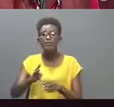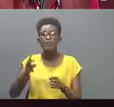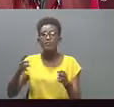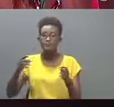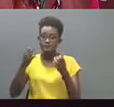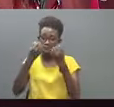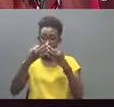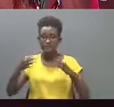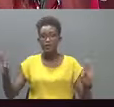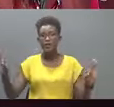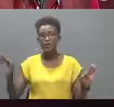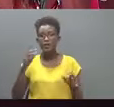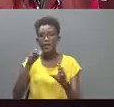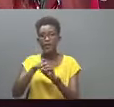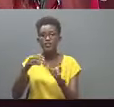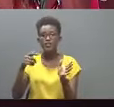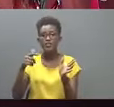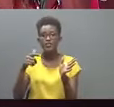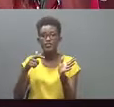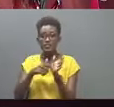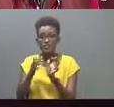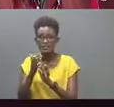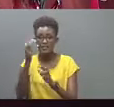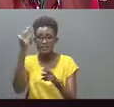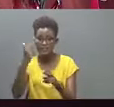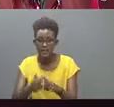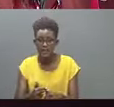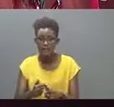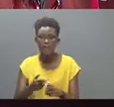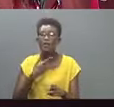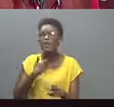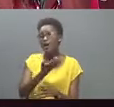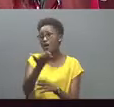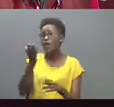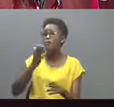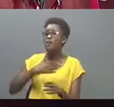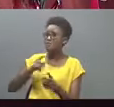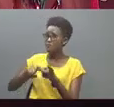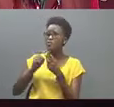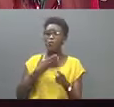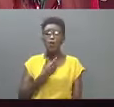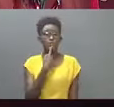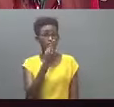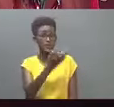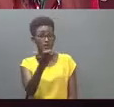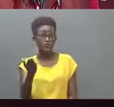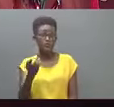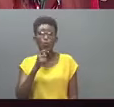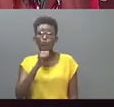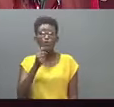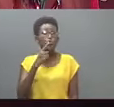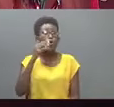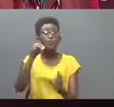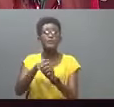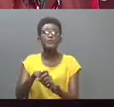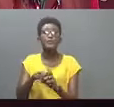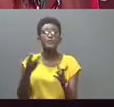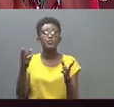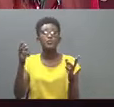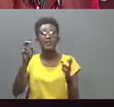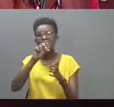Jesus' name. Mu izina rya Yesu. And my friends, I want to say, we do not belong to a lesser God.